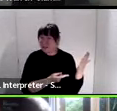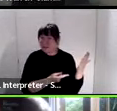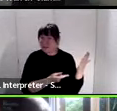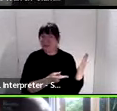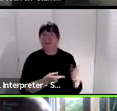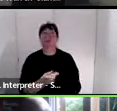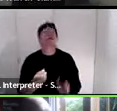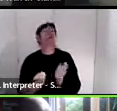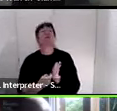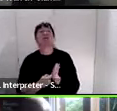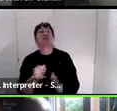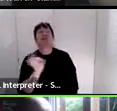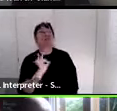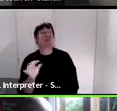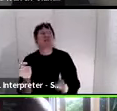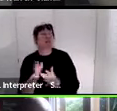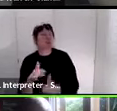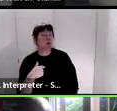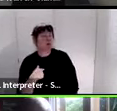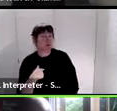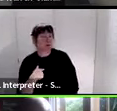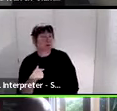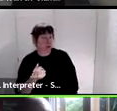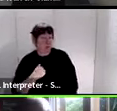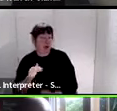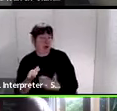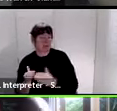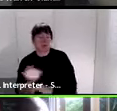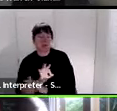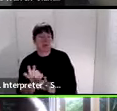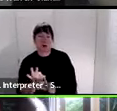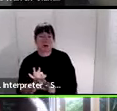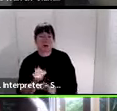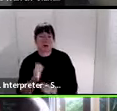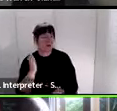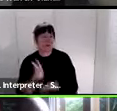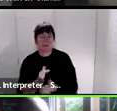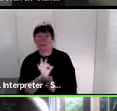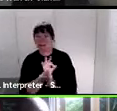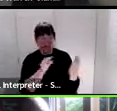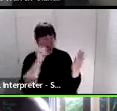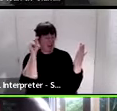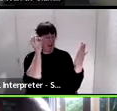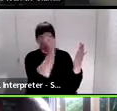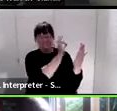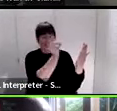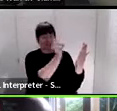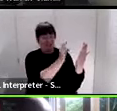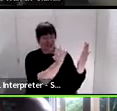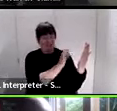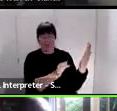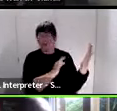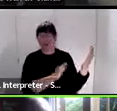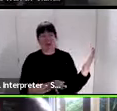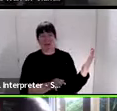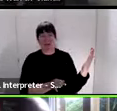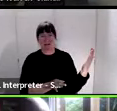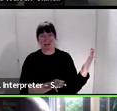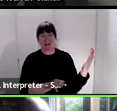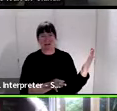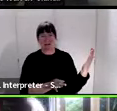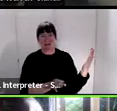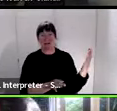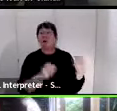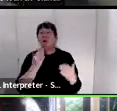Nothing that's important to me or my community, no. Absolutely nothing. When